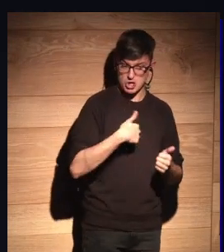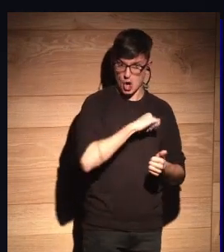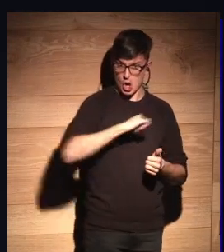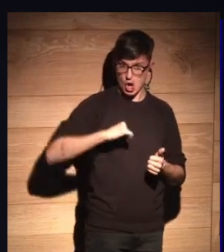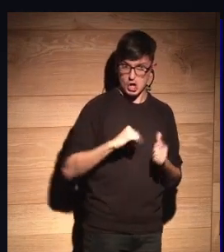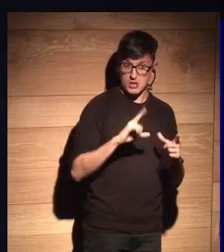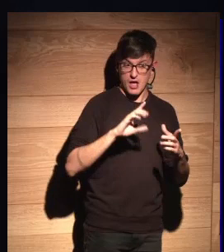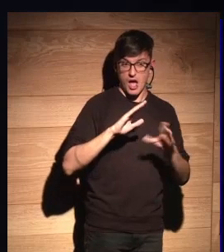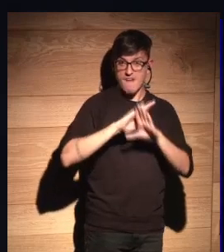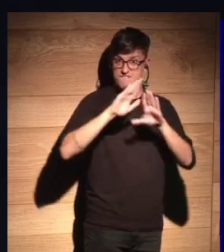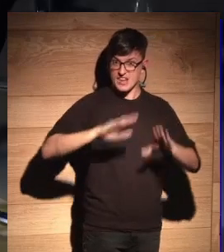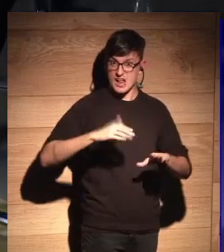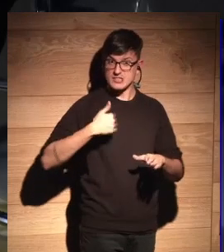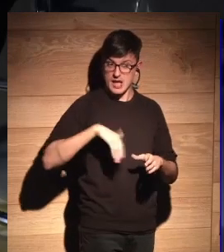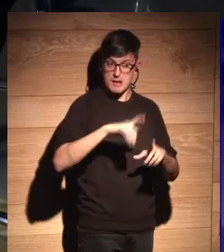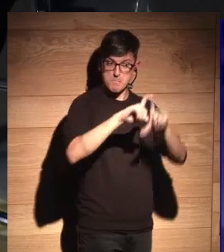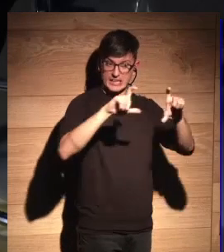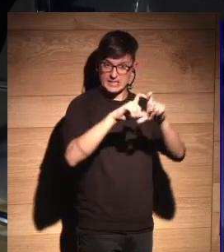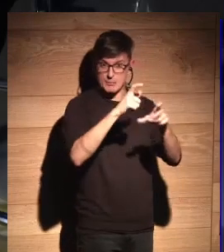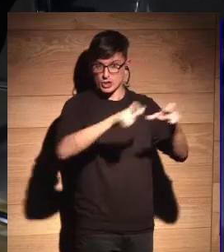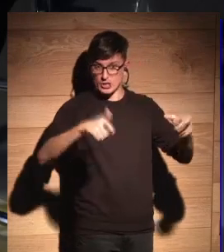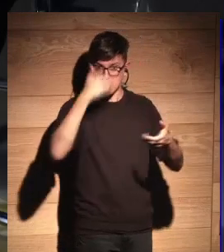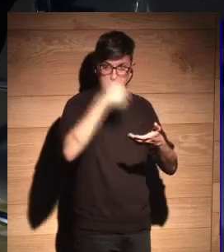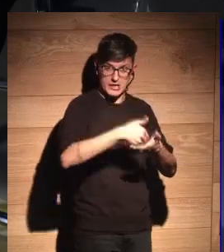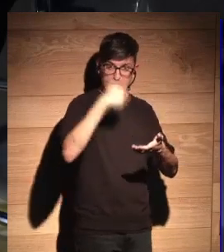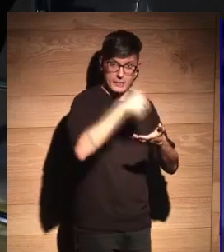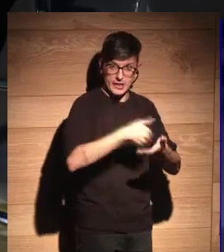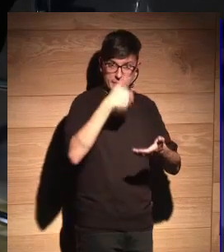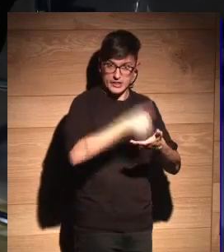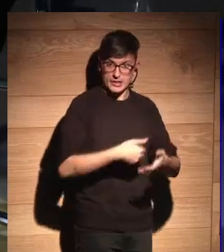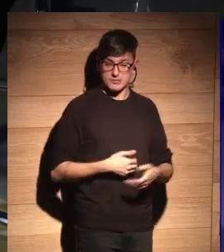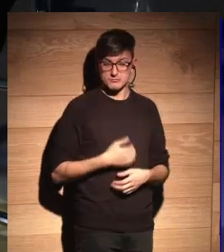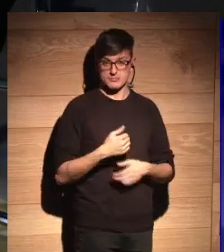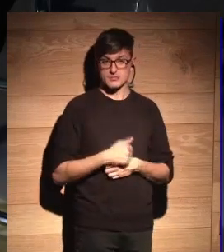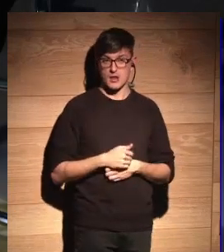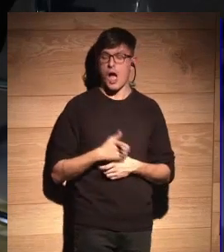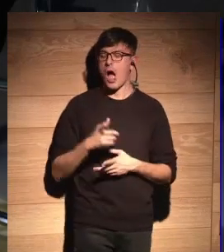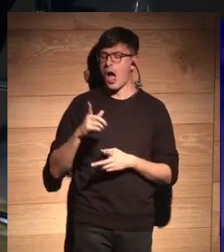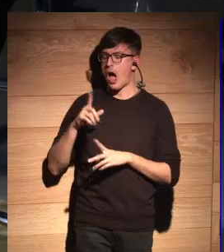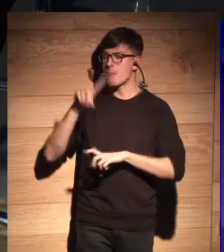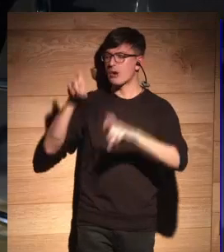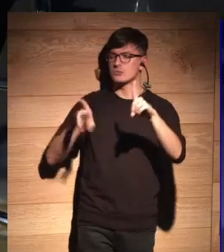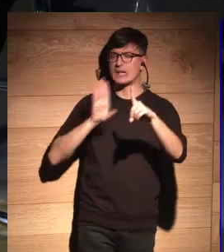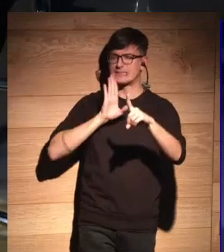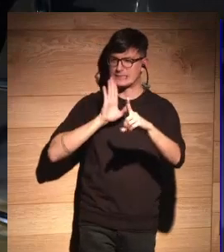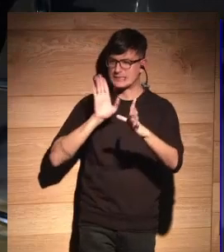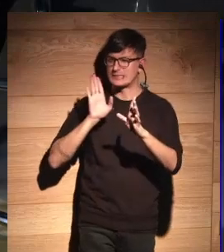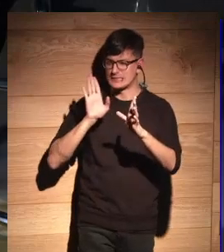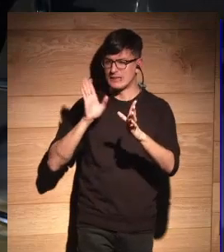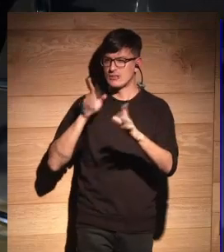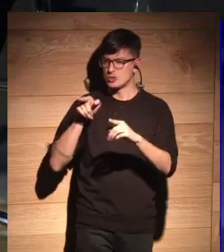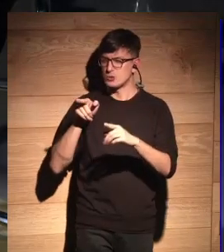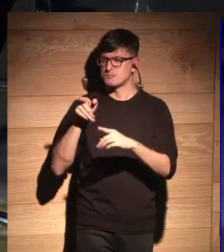my question, so that means because you said, okay, I don't want to have any normal job. I like to